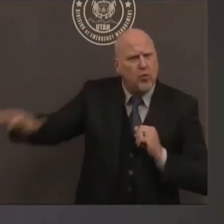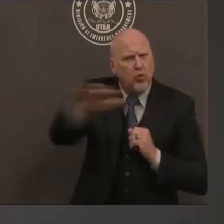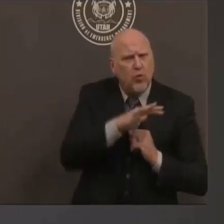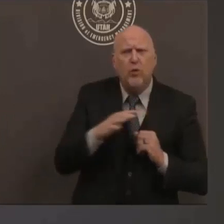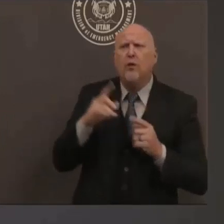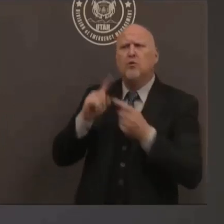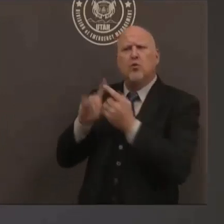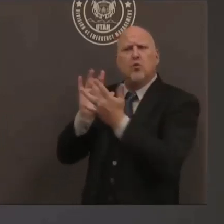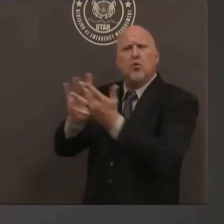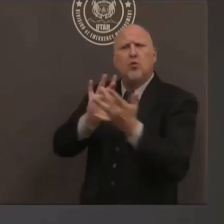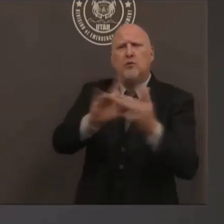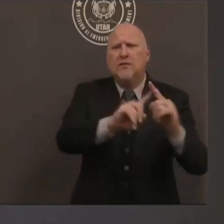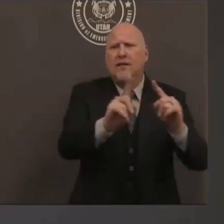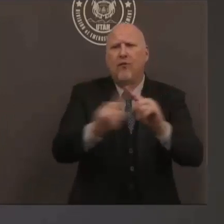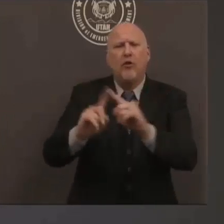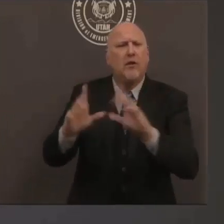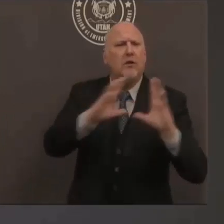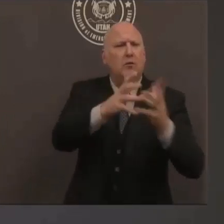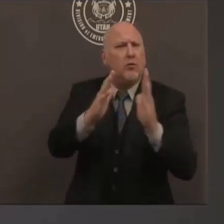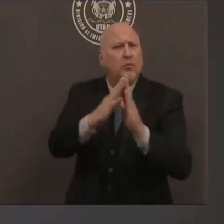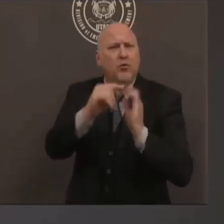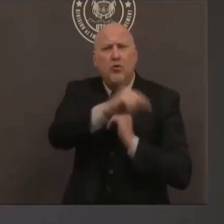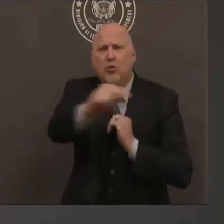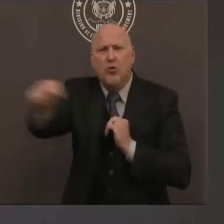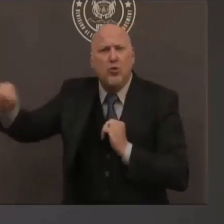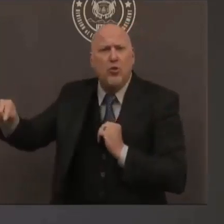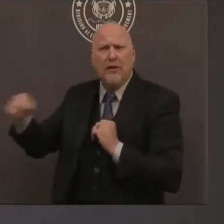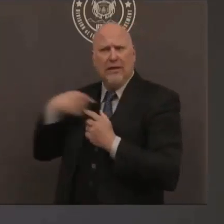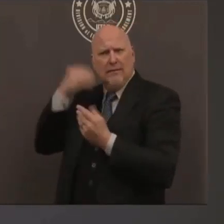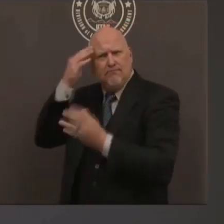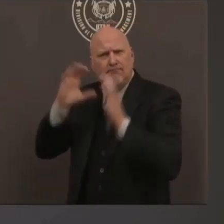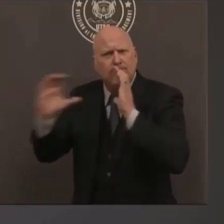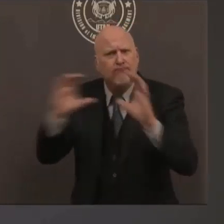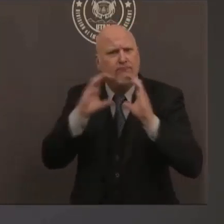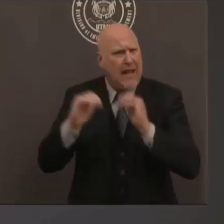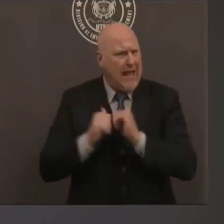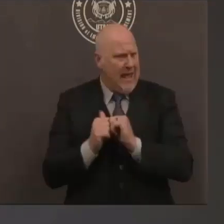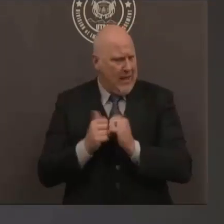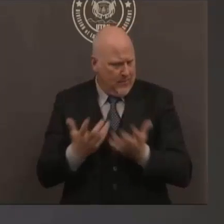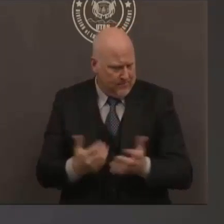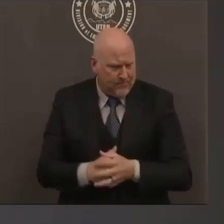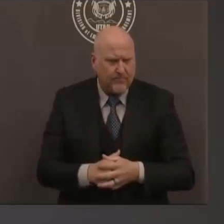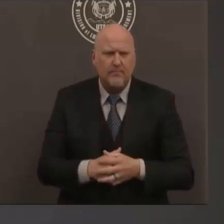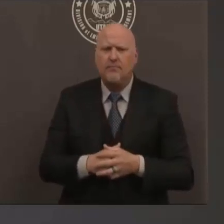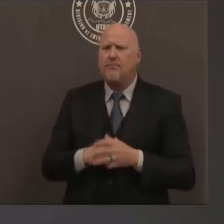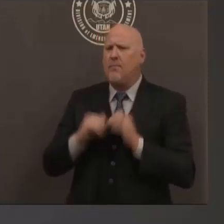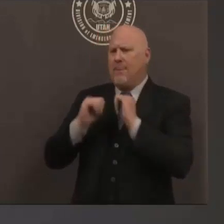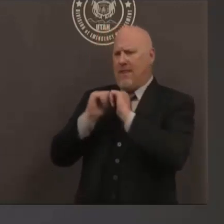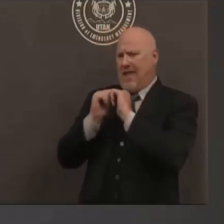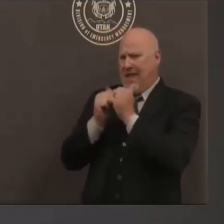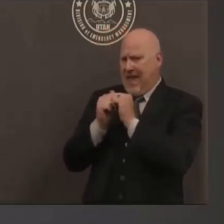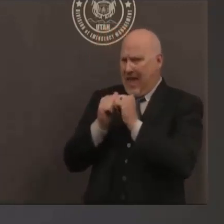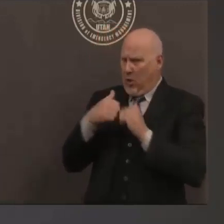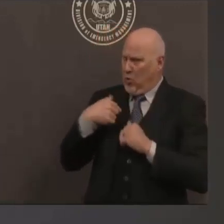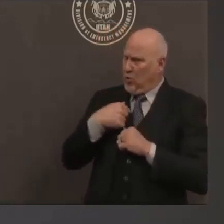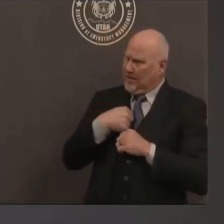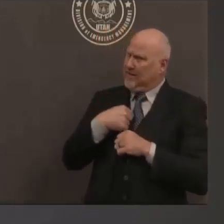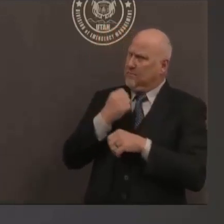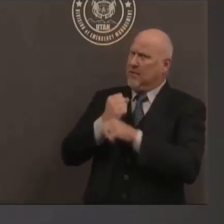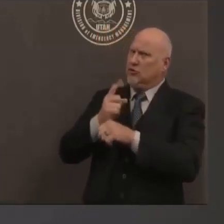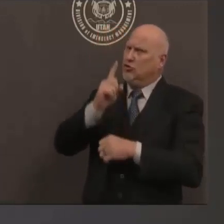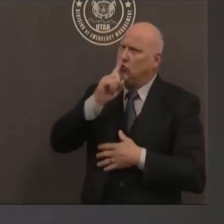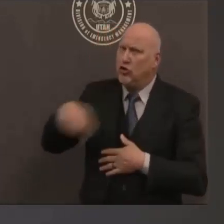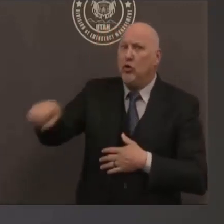be. Two, how to address those who are at risk and want and need to work. How are they going to go back